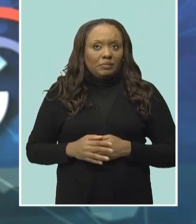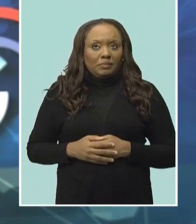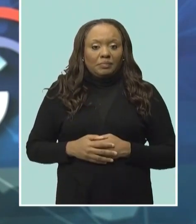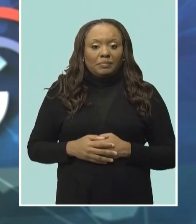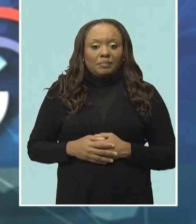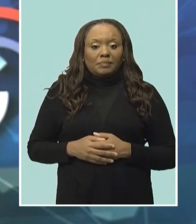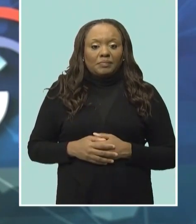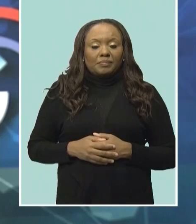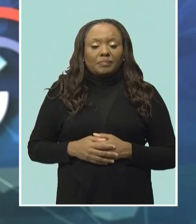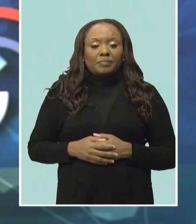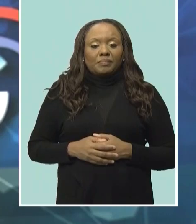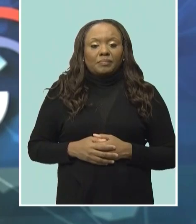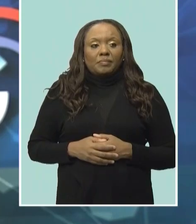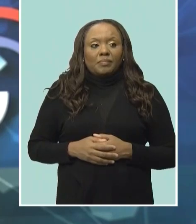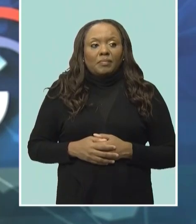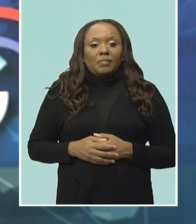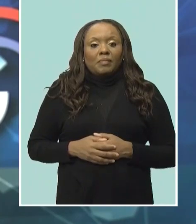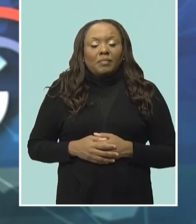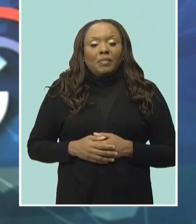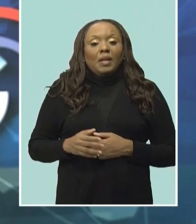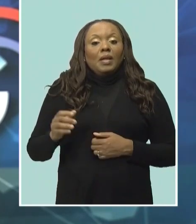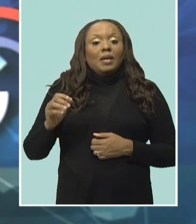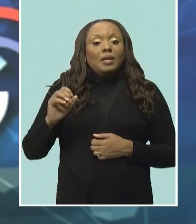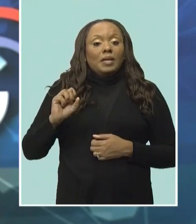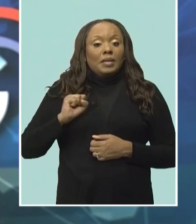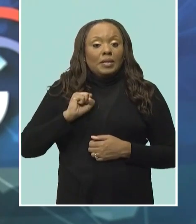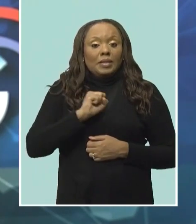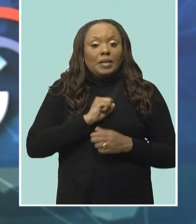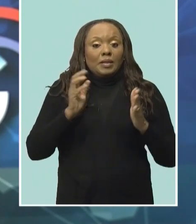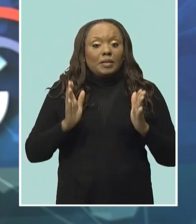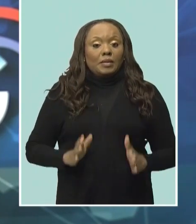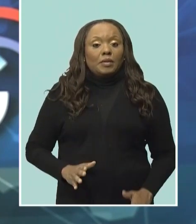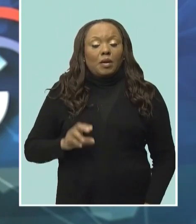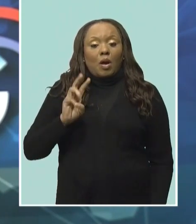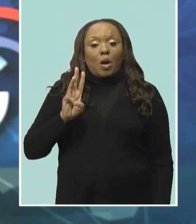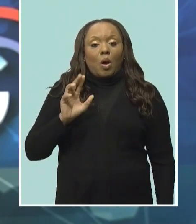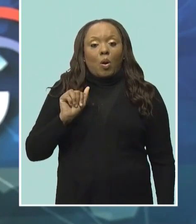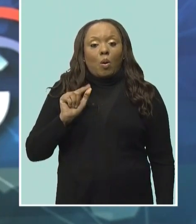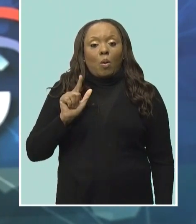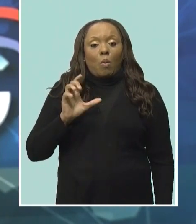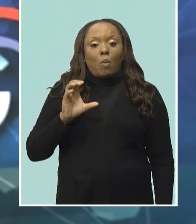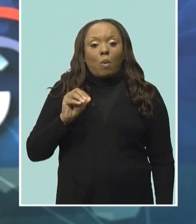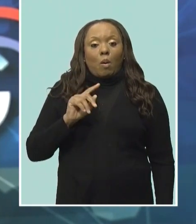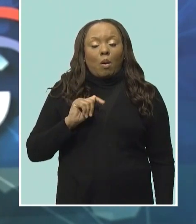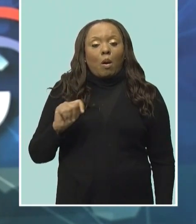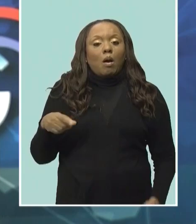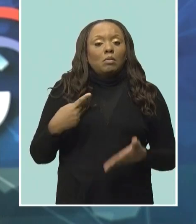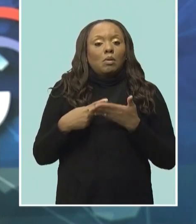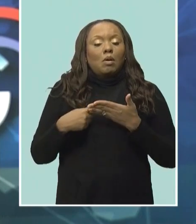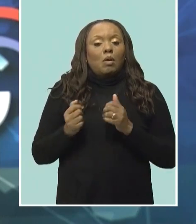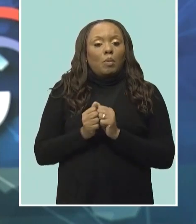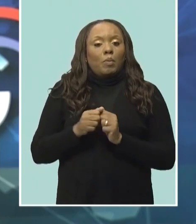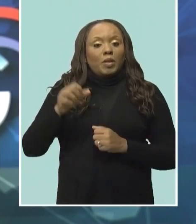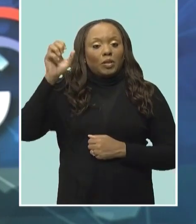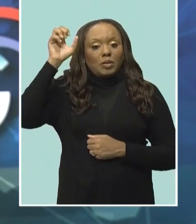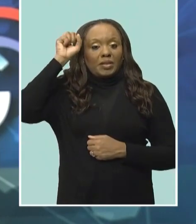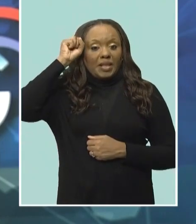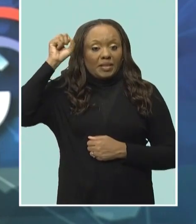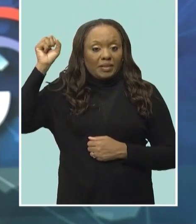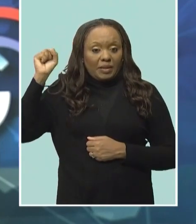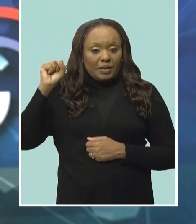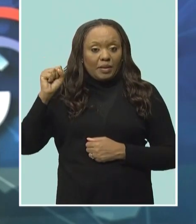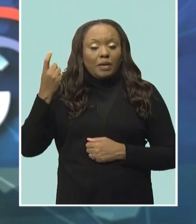Senator Dr. the Honourable Jerome Walcott spoke to Shane Seeley on the sidelines of the pinning and recognition ceremony for